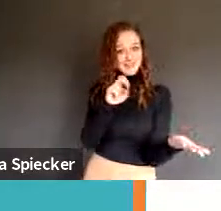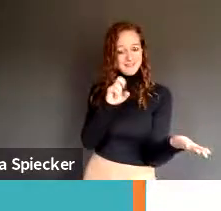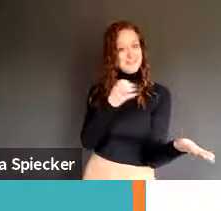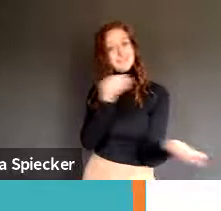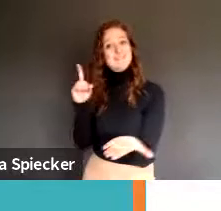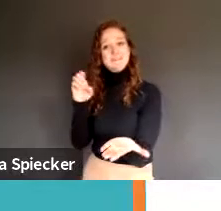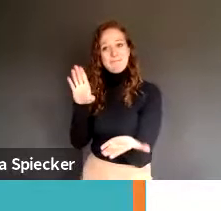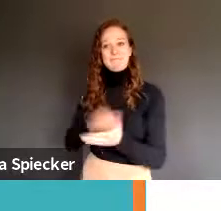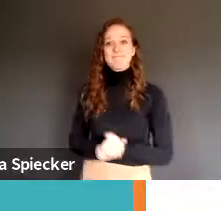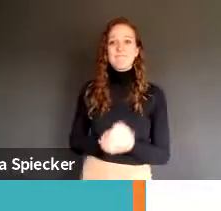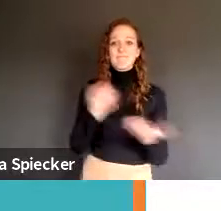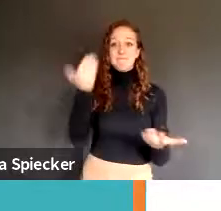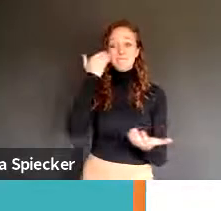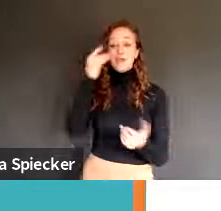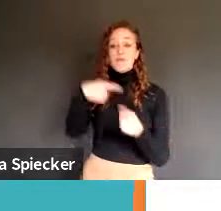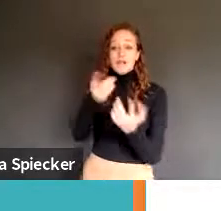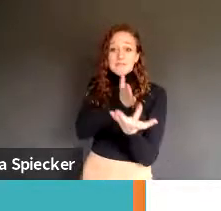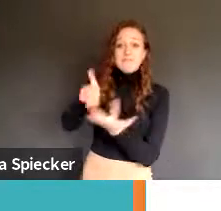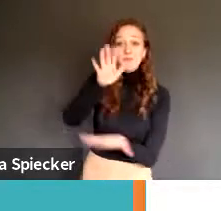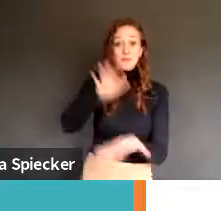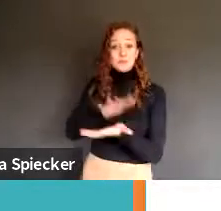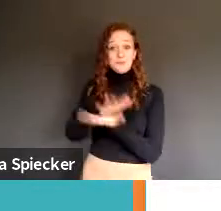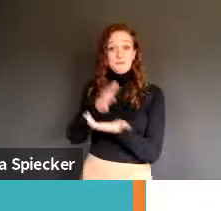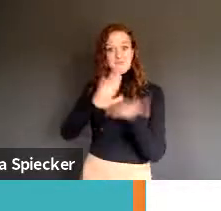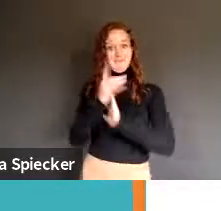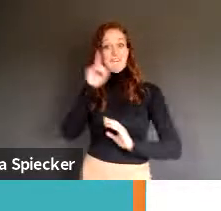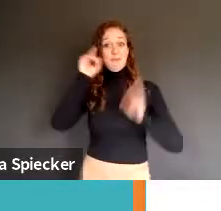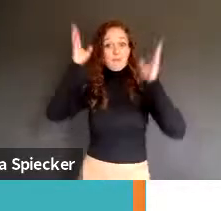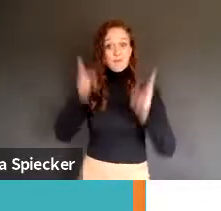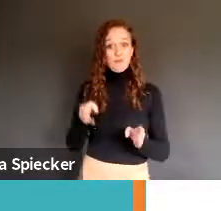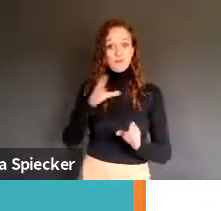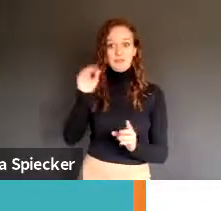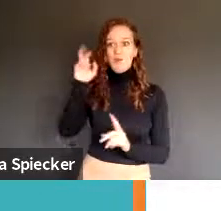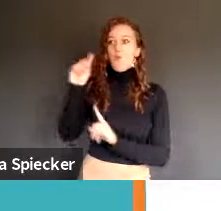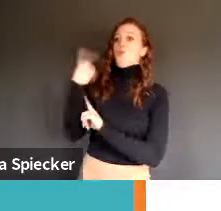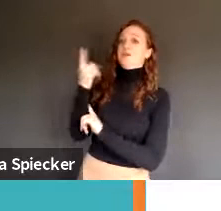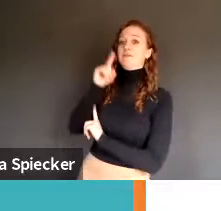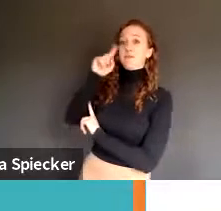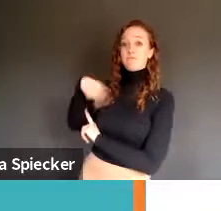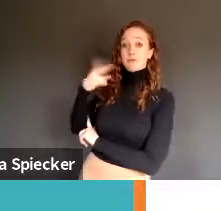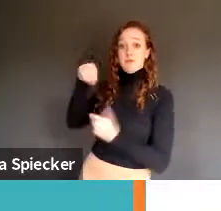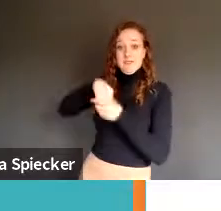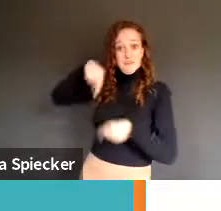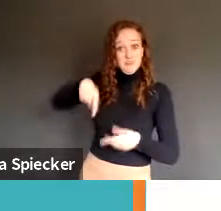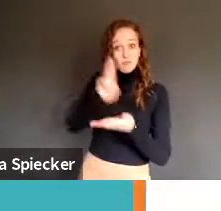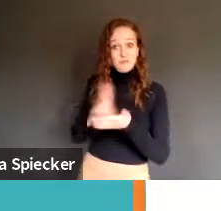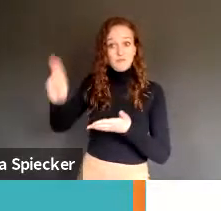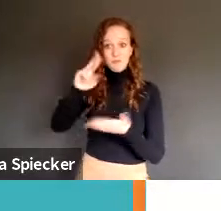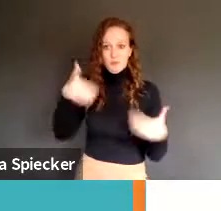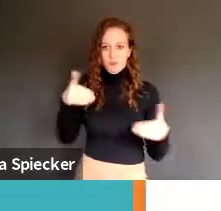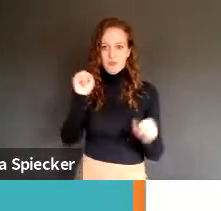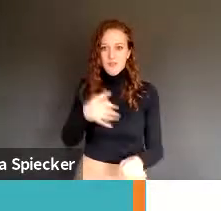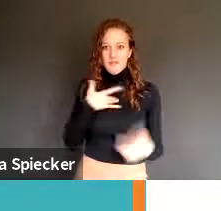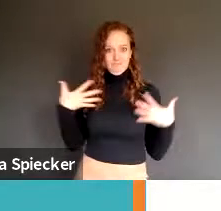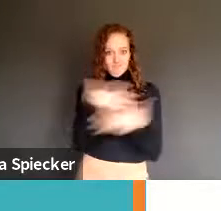I'm grateful to my interpreters, Howleen and Deb. Navigating academia as a deaf person and the only deaf doctorate student in the university can be